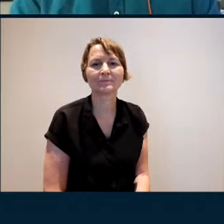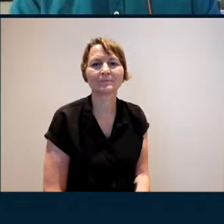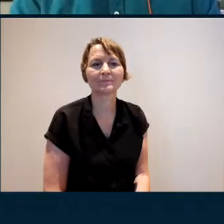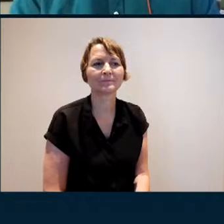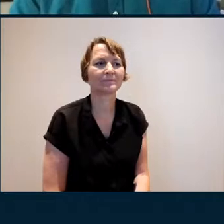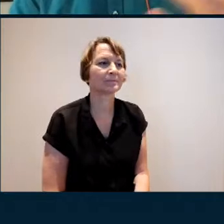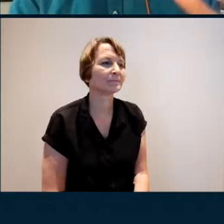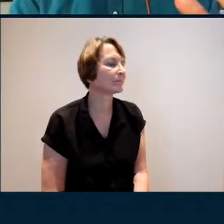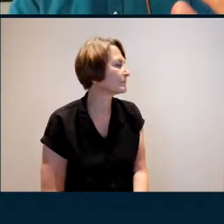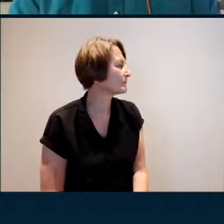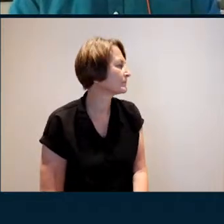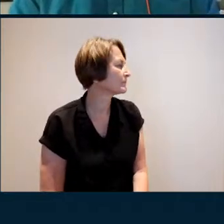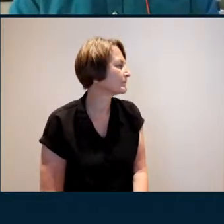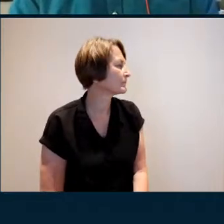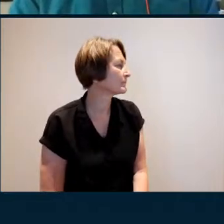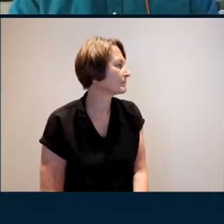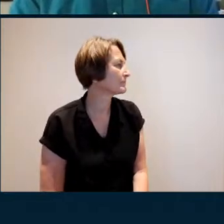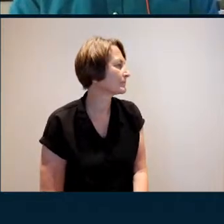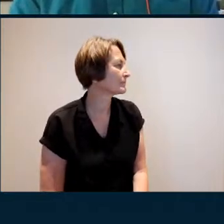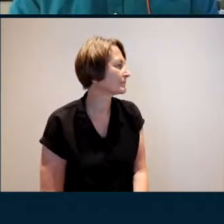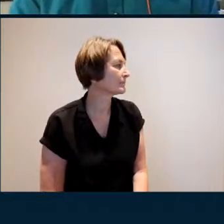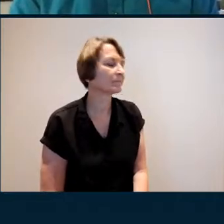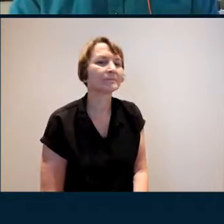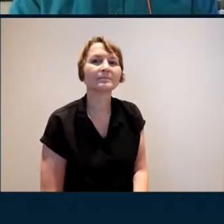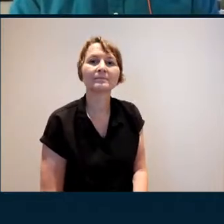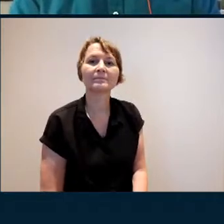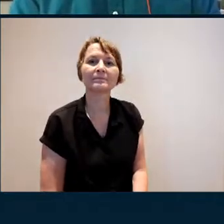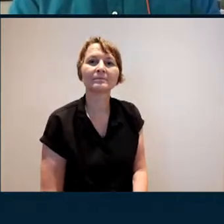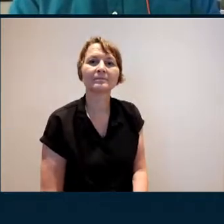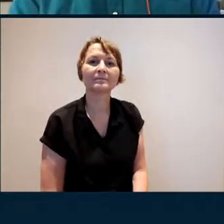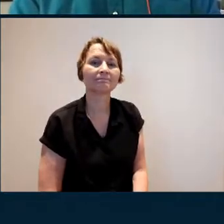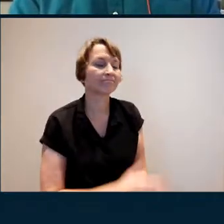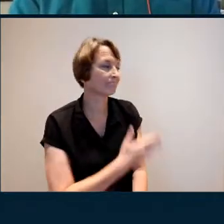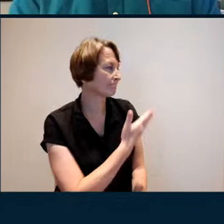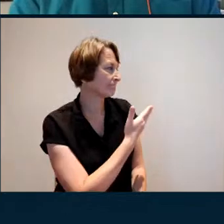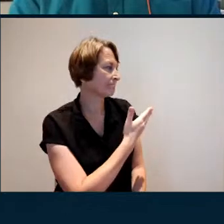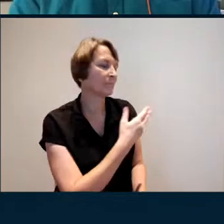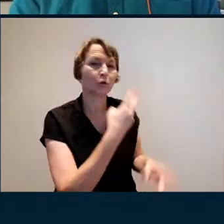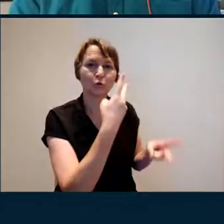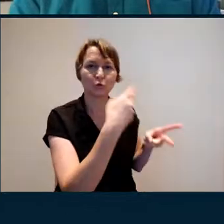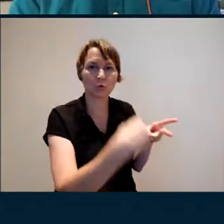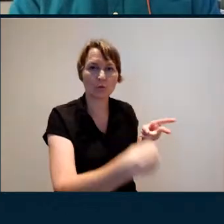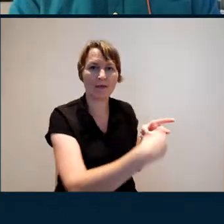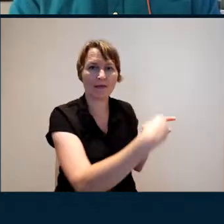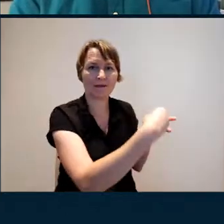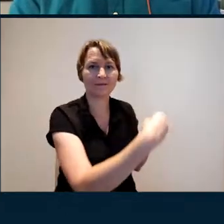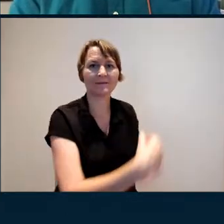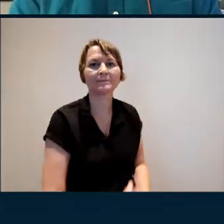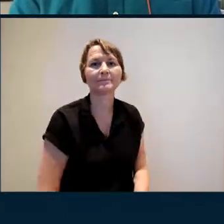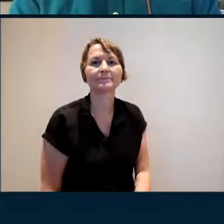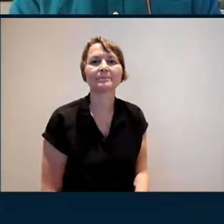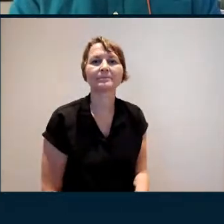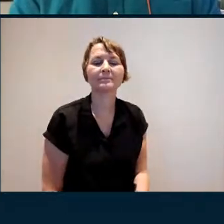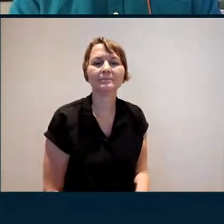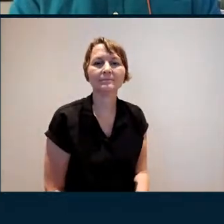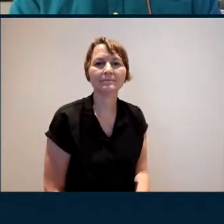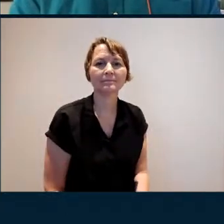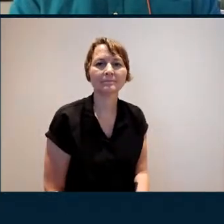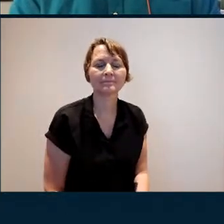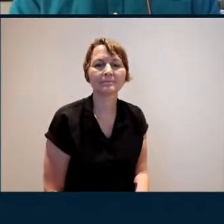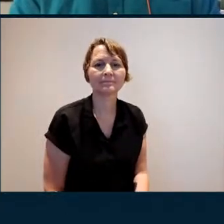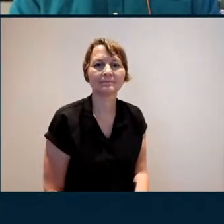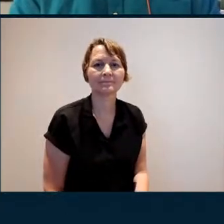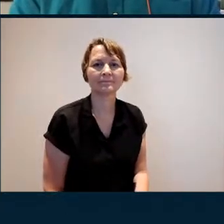And then we're going to add both of those things to it. So we'll say .NET solution add front